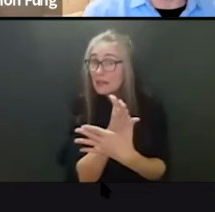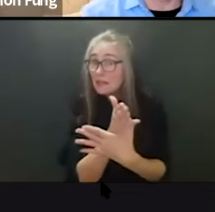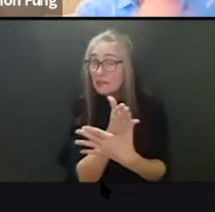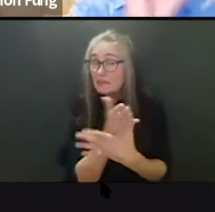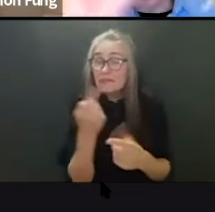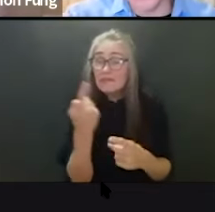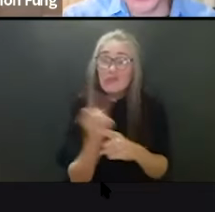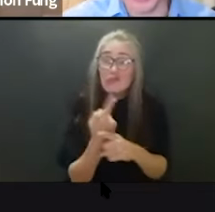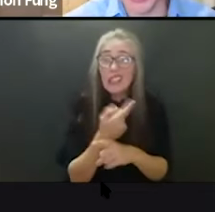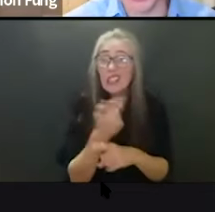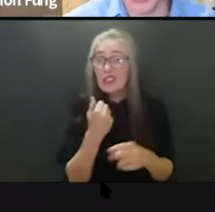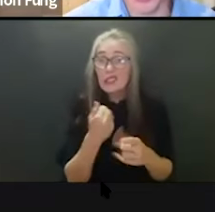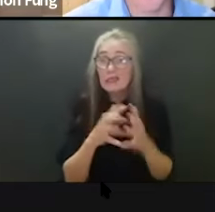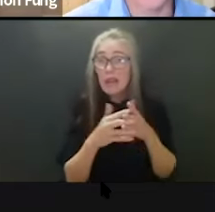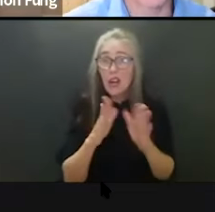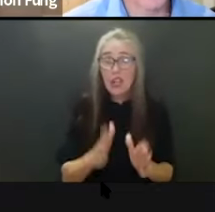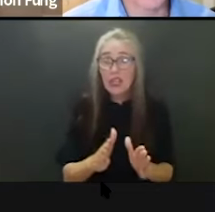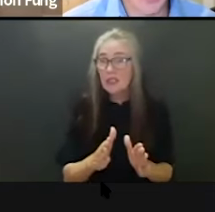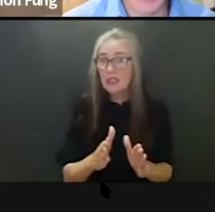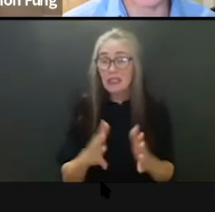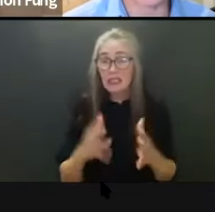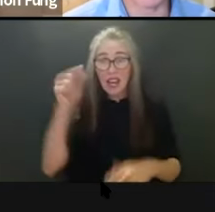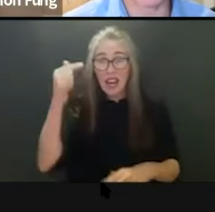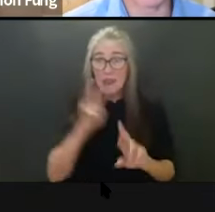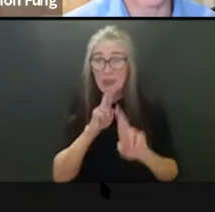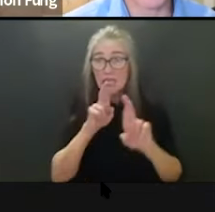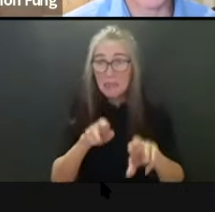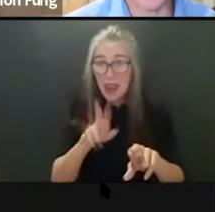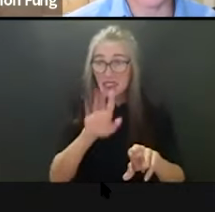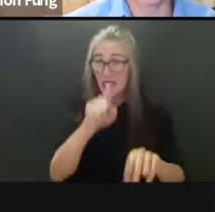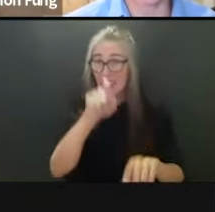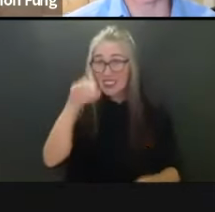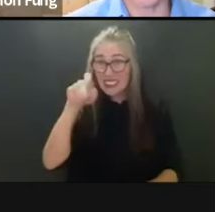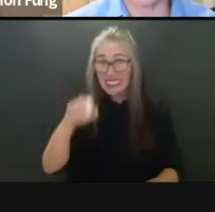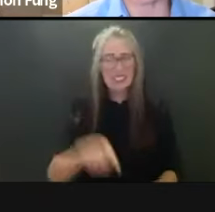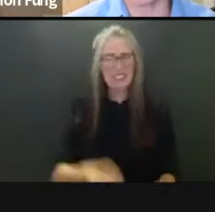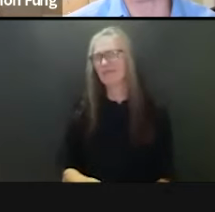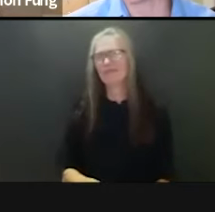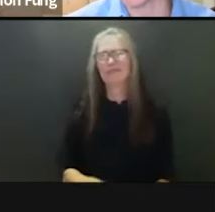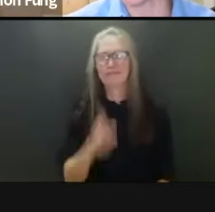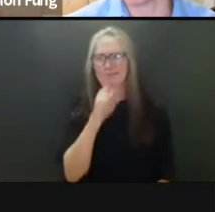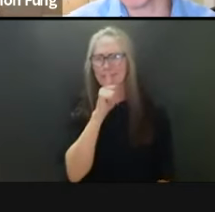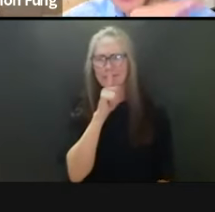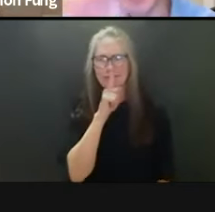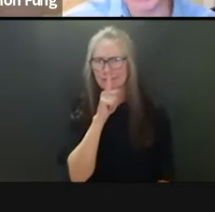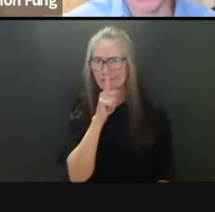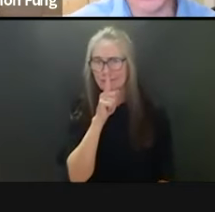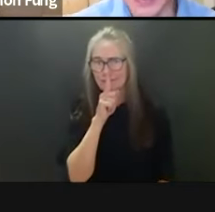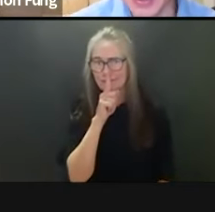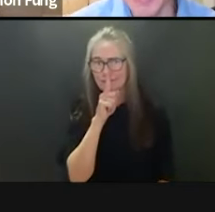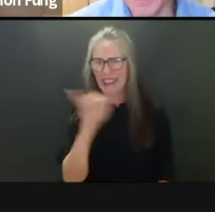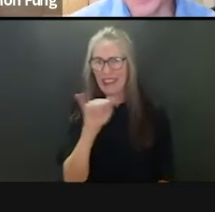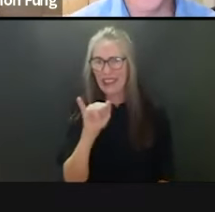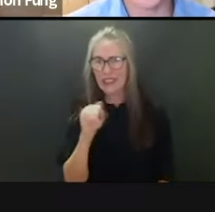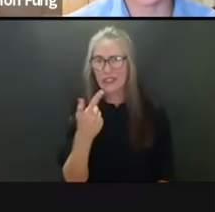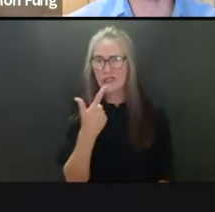the middle of the income distribution, for the average American government is not at all responsive. It's that red